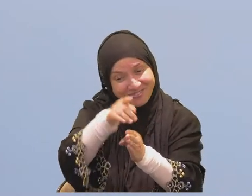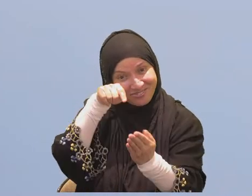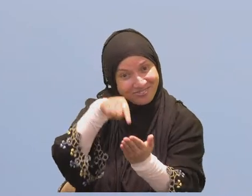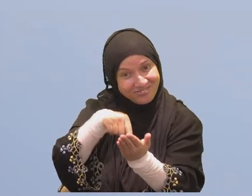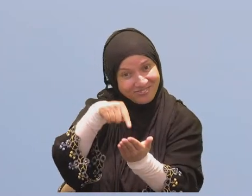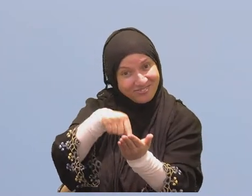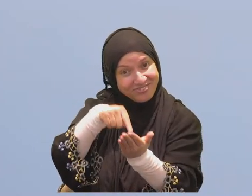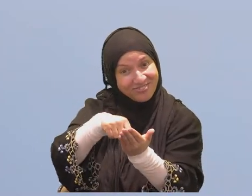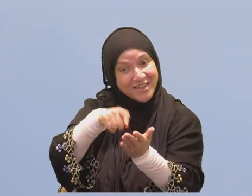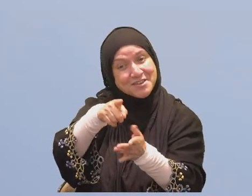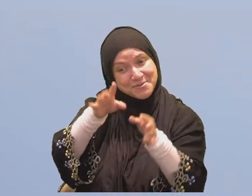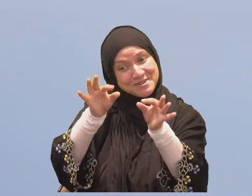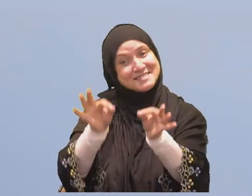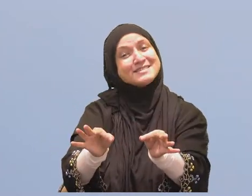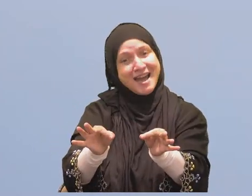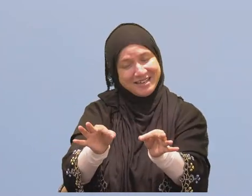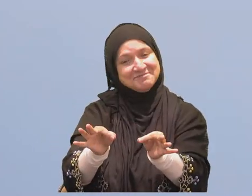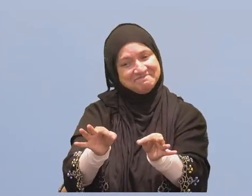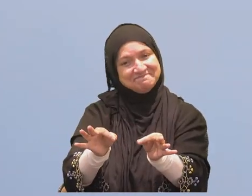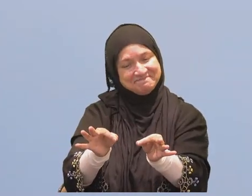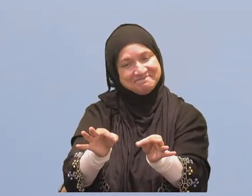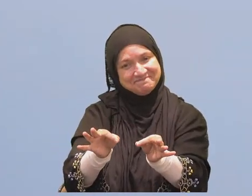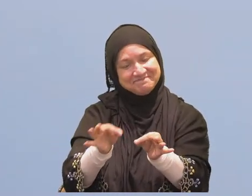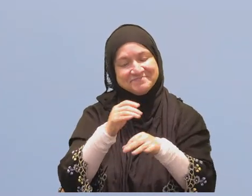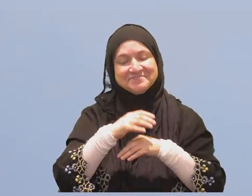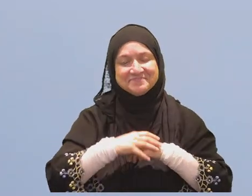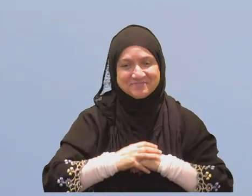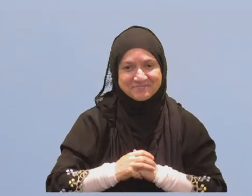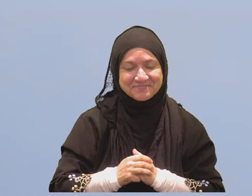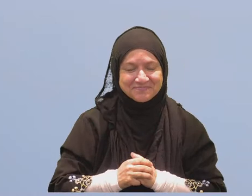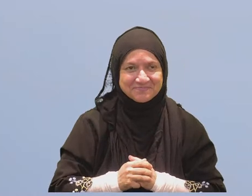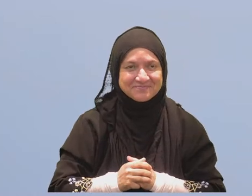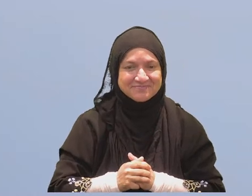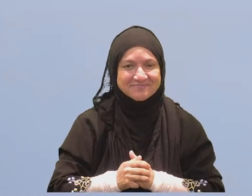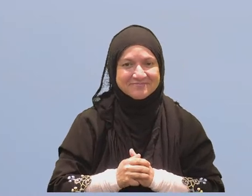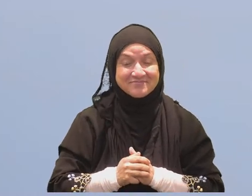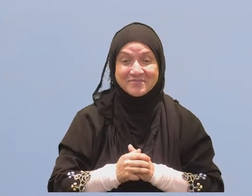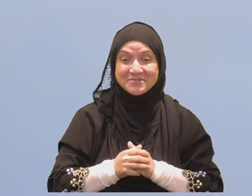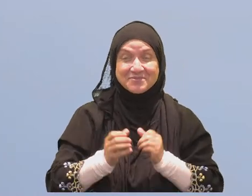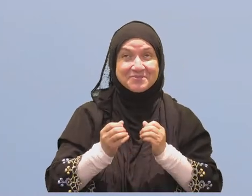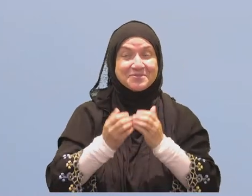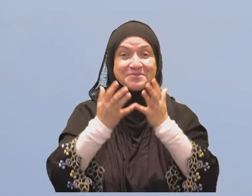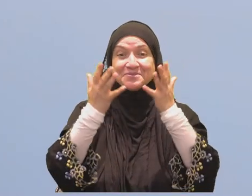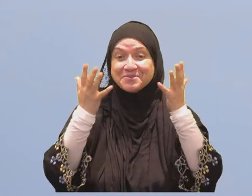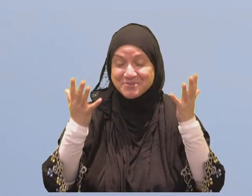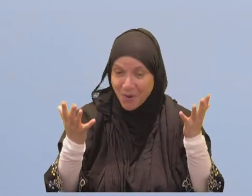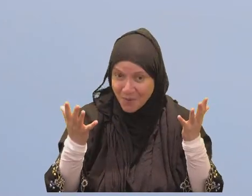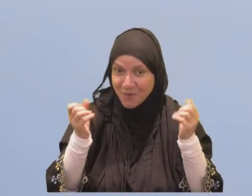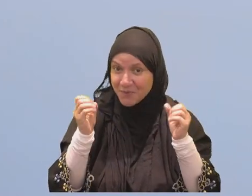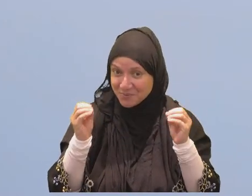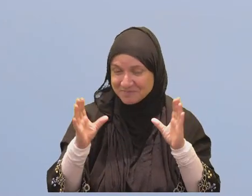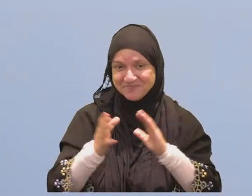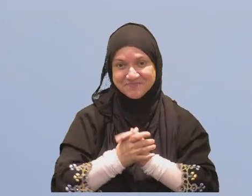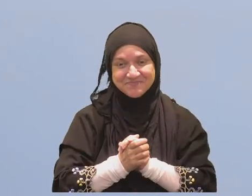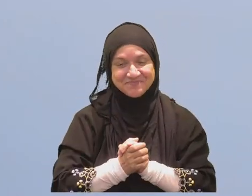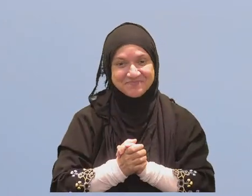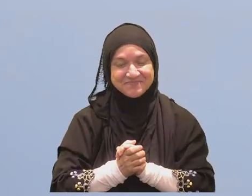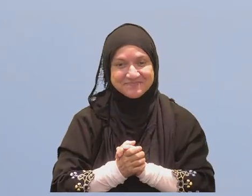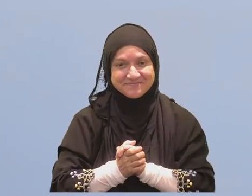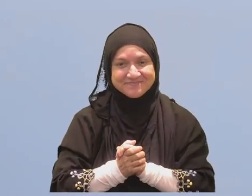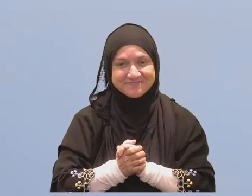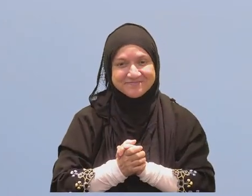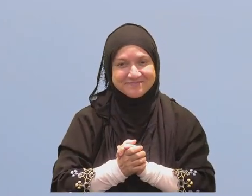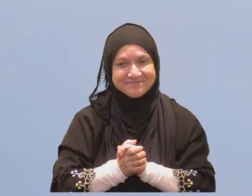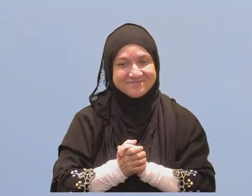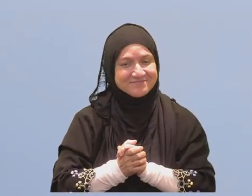right from wrong. And so that checks us. And